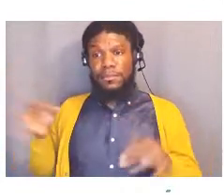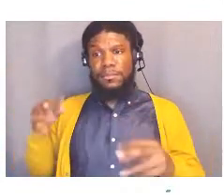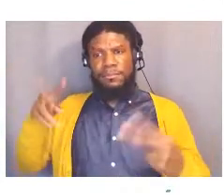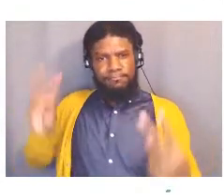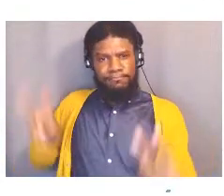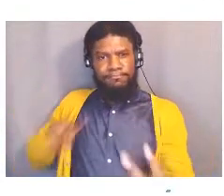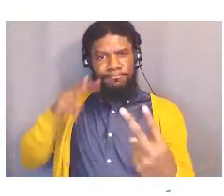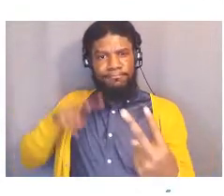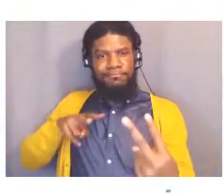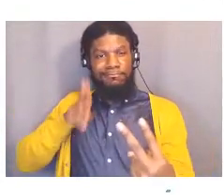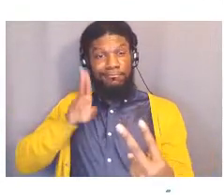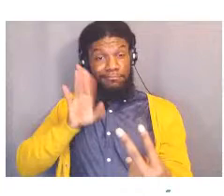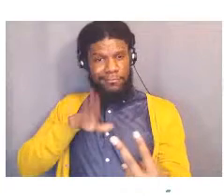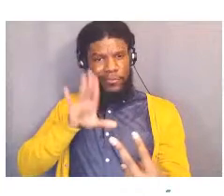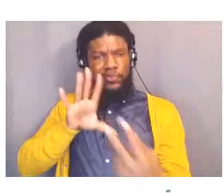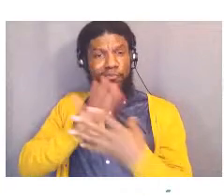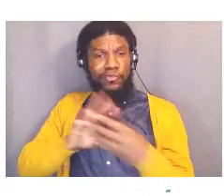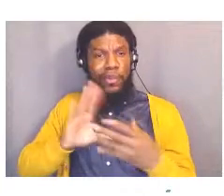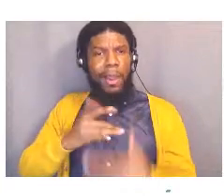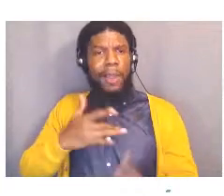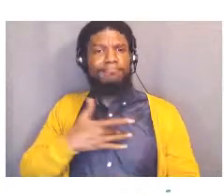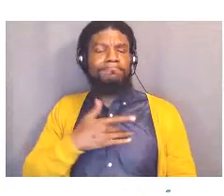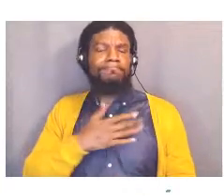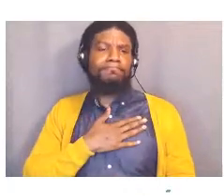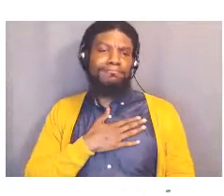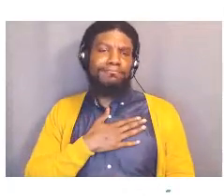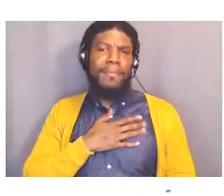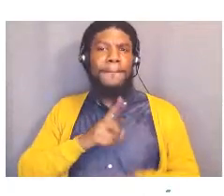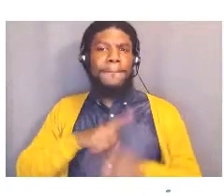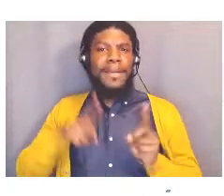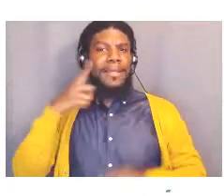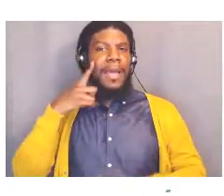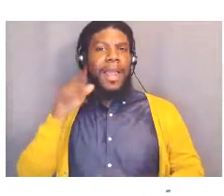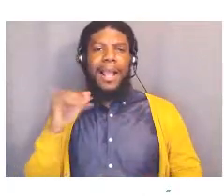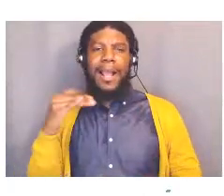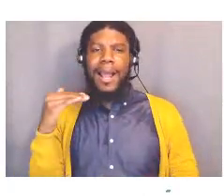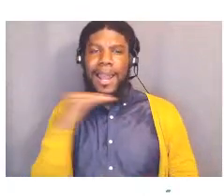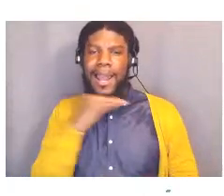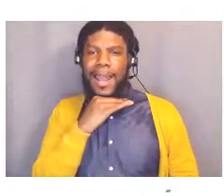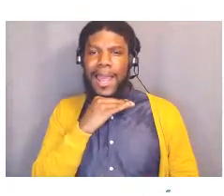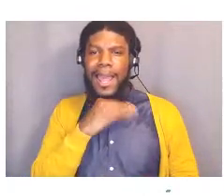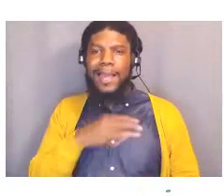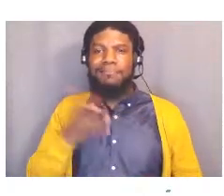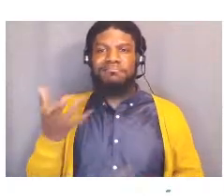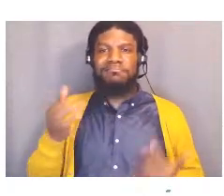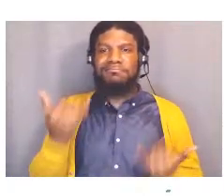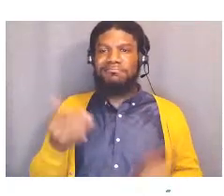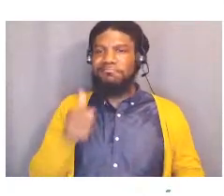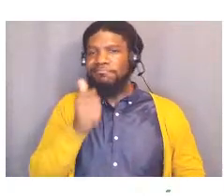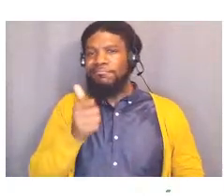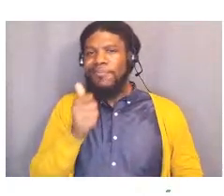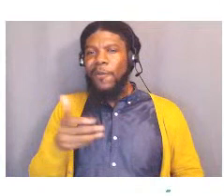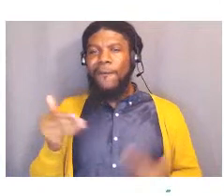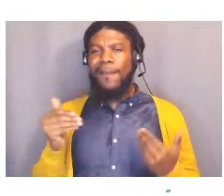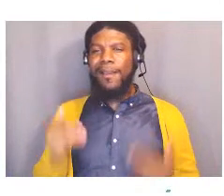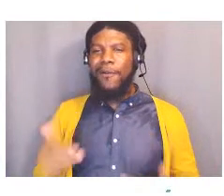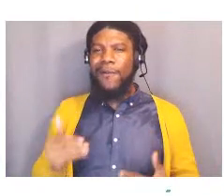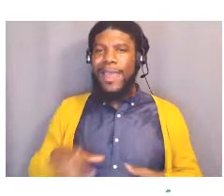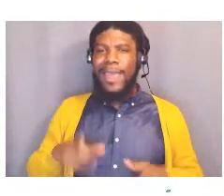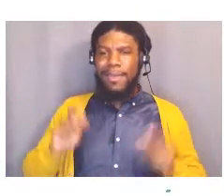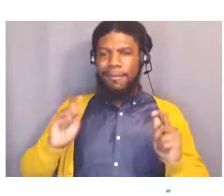your story's touching, but it sounds like a lie. Straighten up and fly